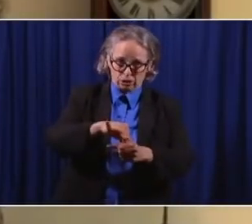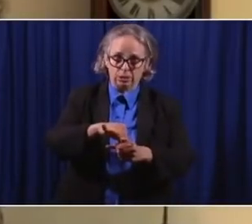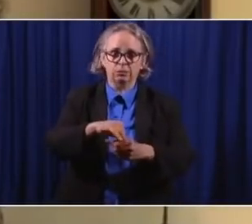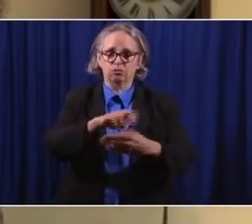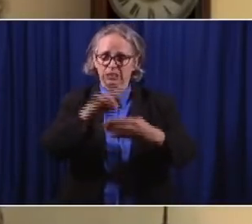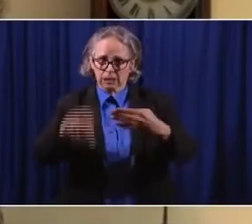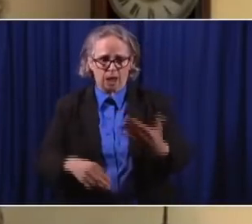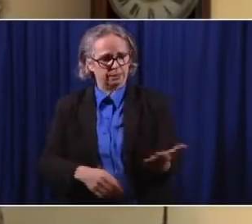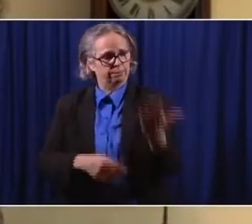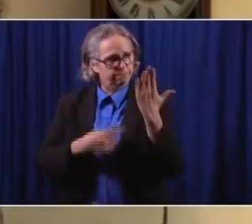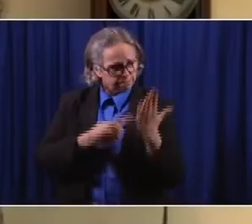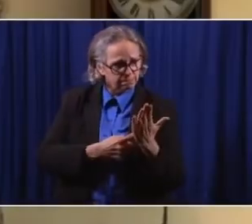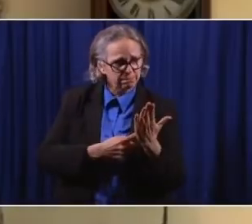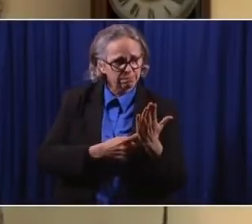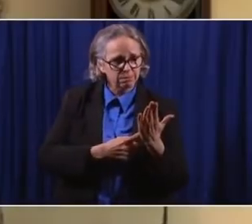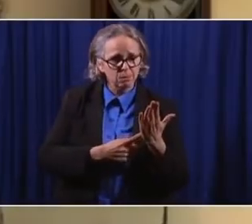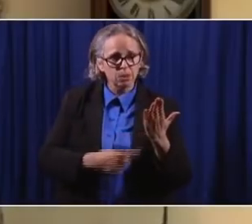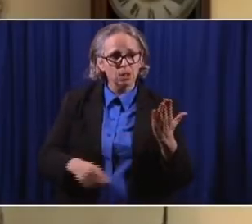concedes.